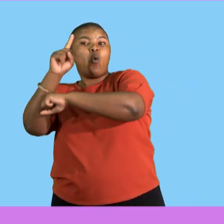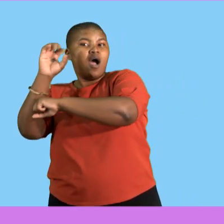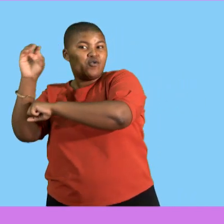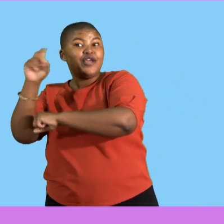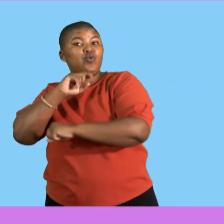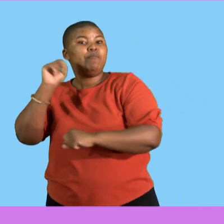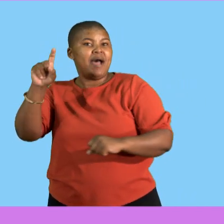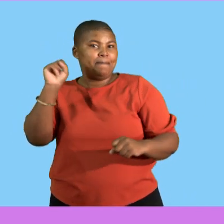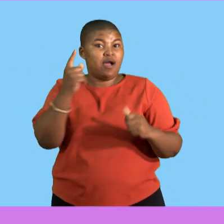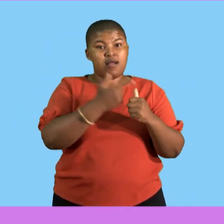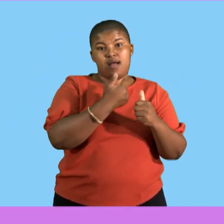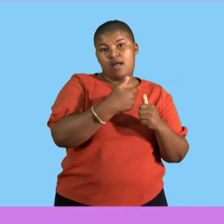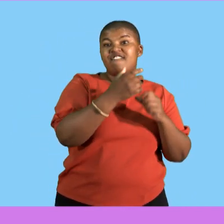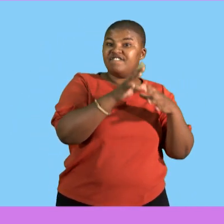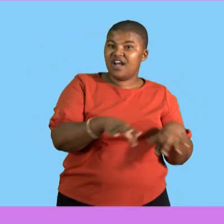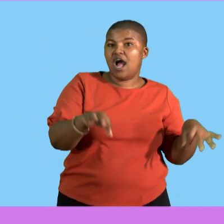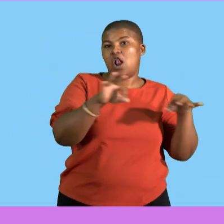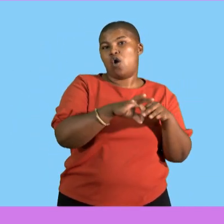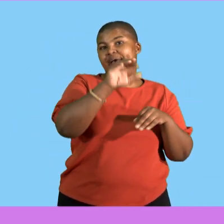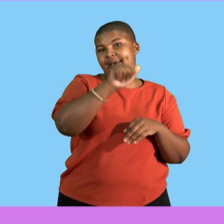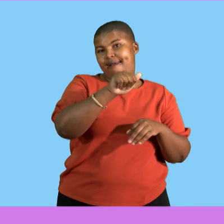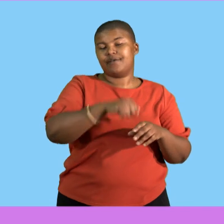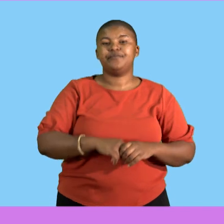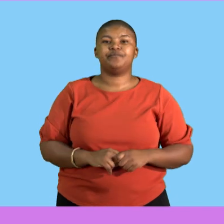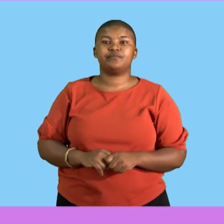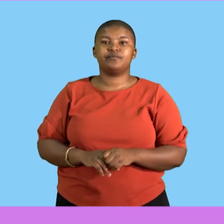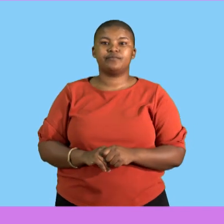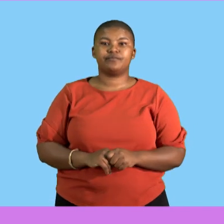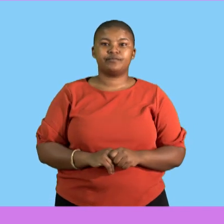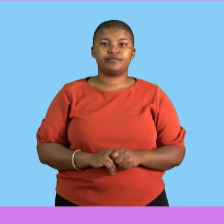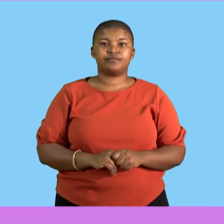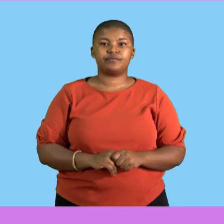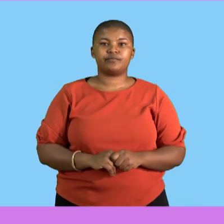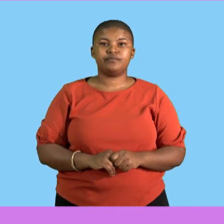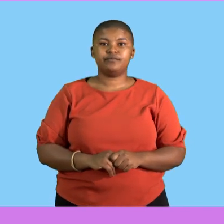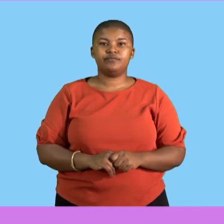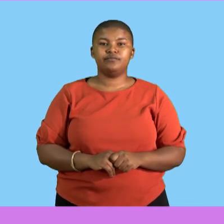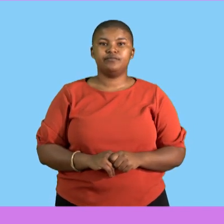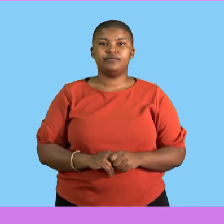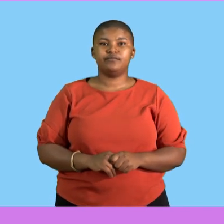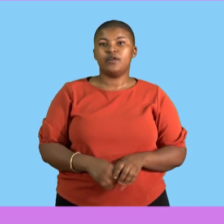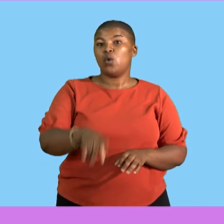100. So then A, the value of increase, that is going to be